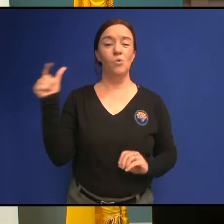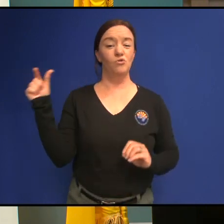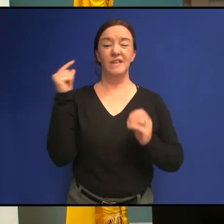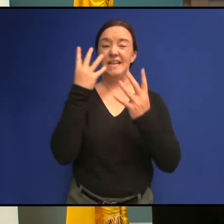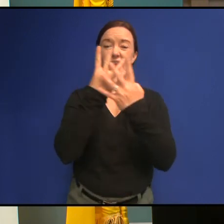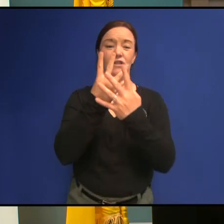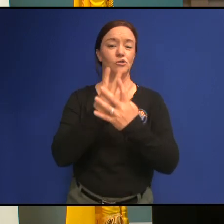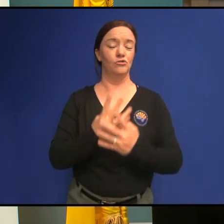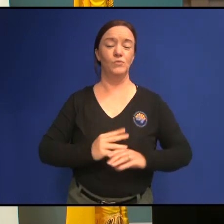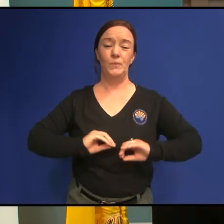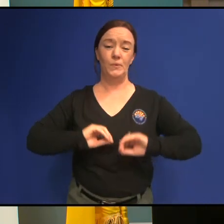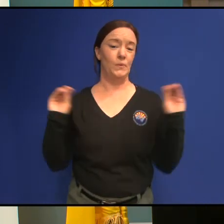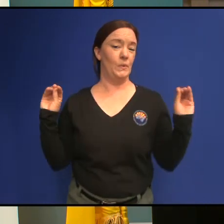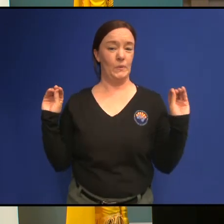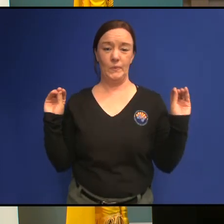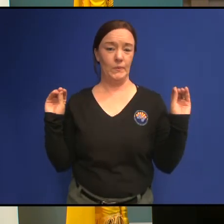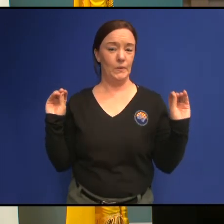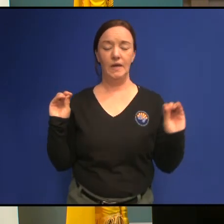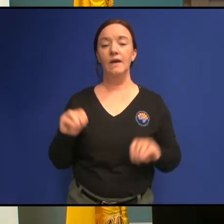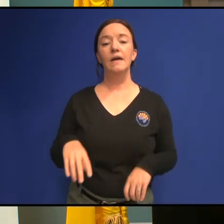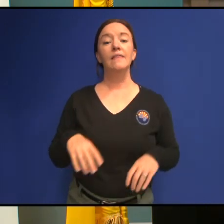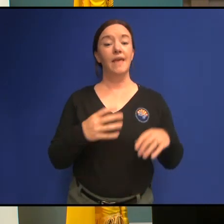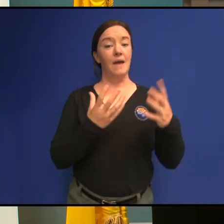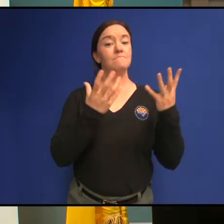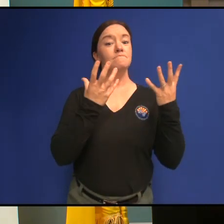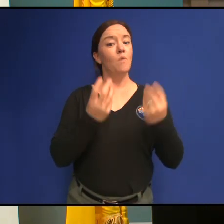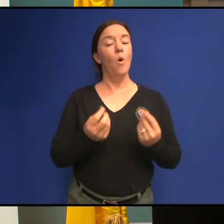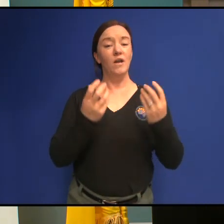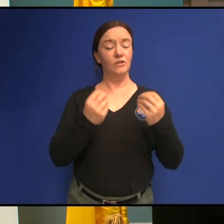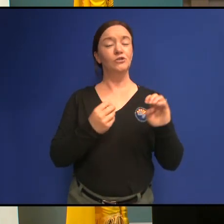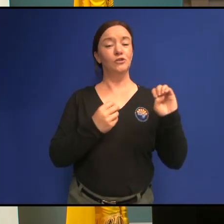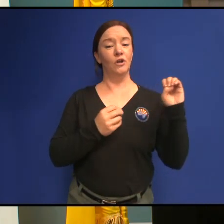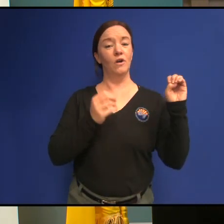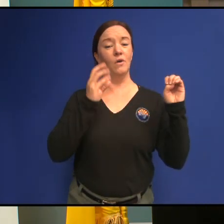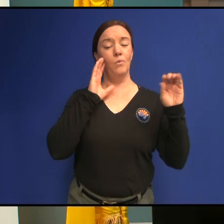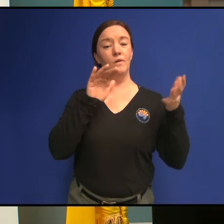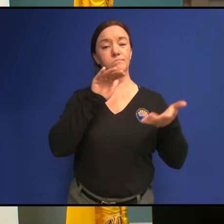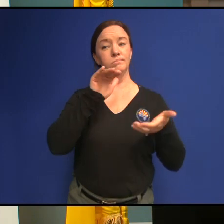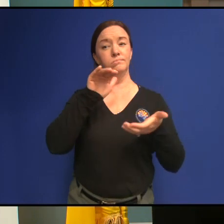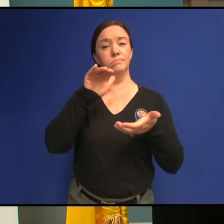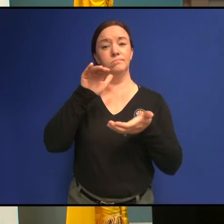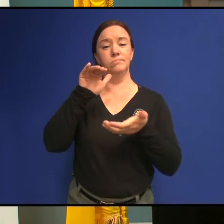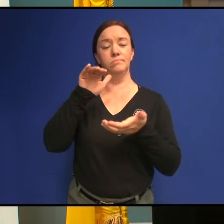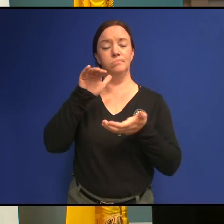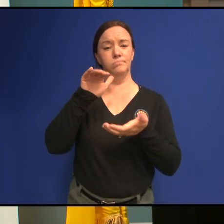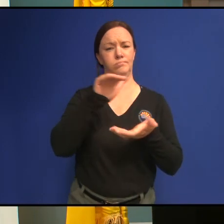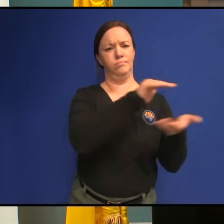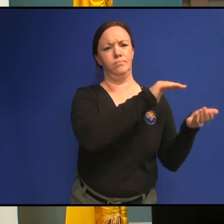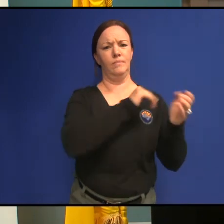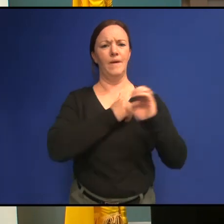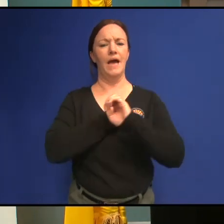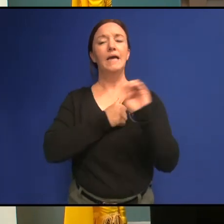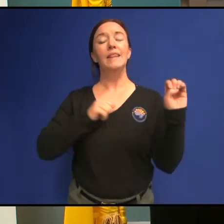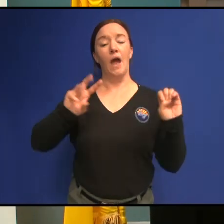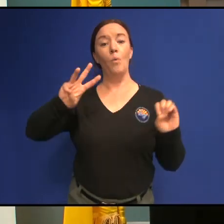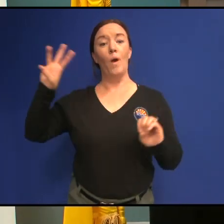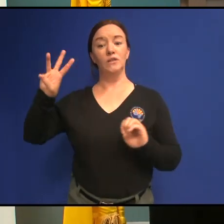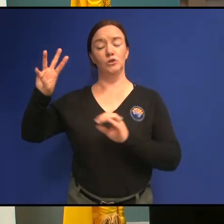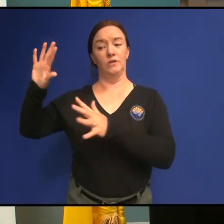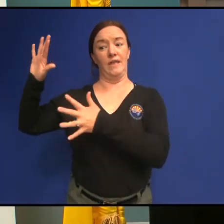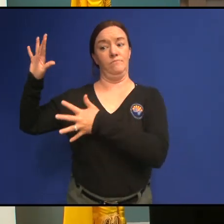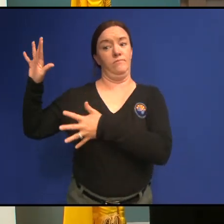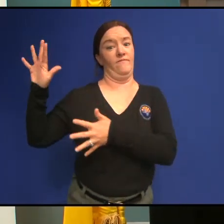anywhere near us. That's because most of that moisture will have been flushed back to the east into the plains by deep westerly